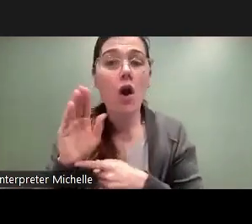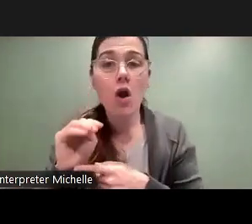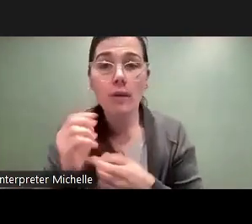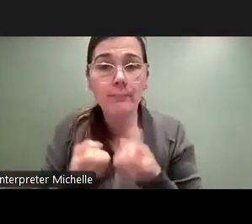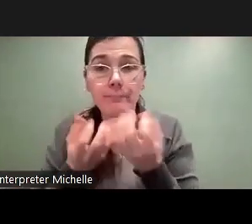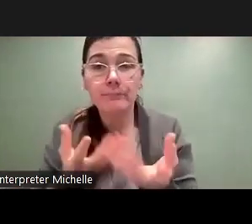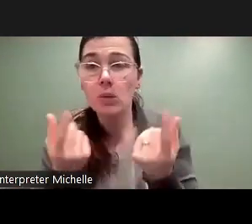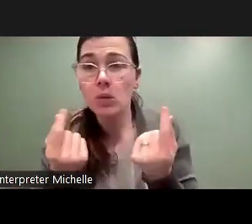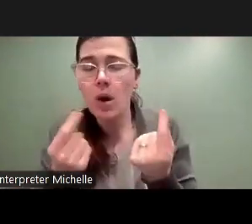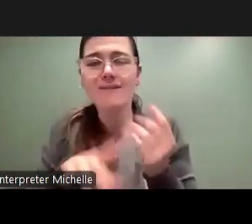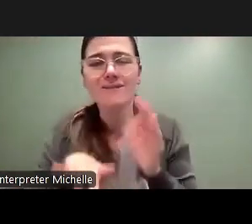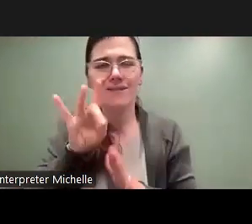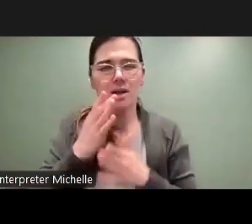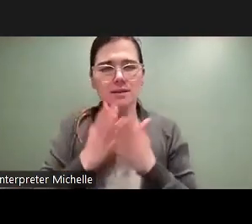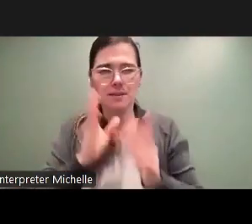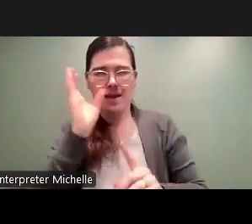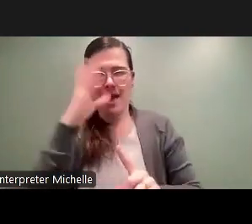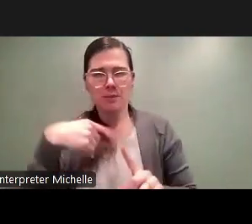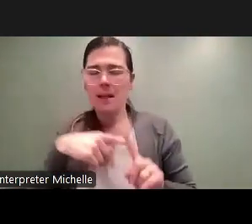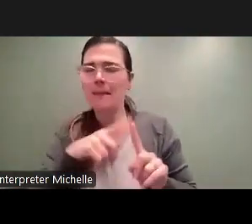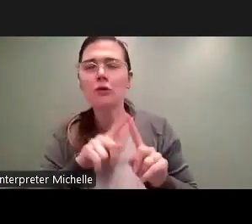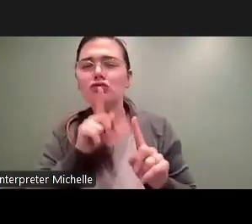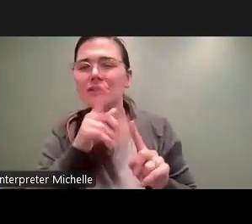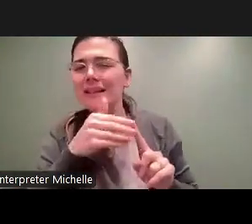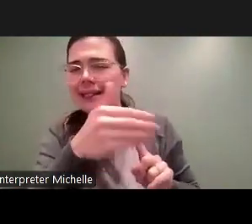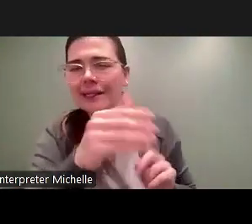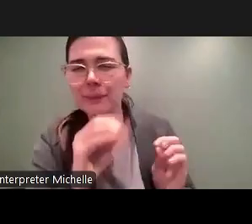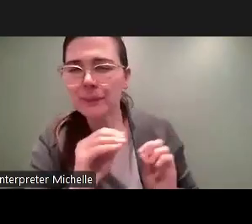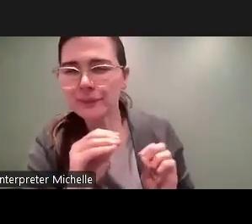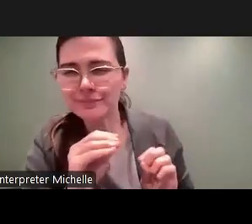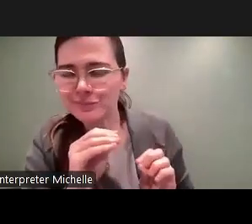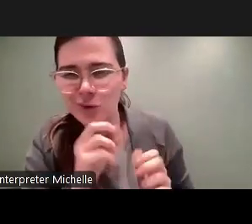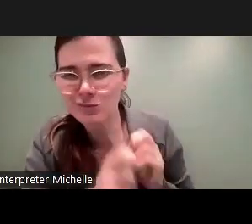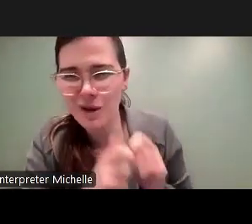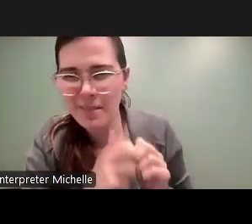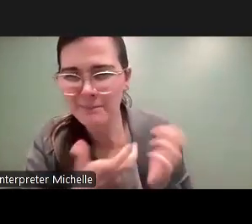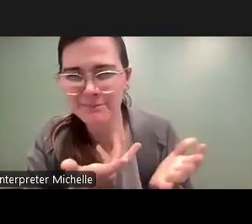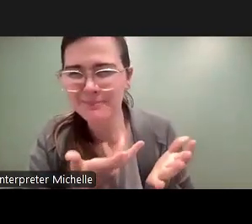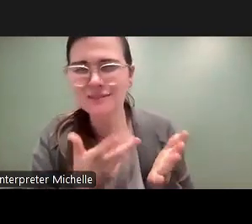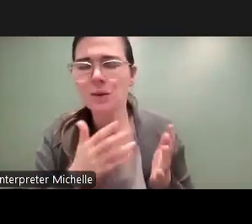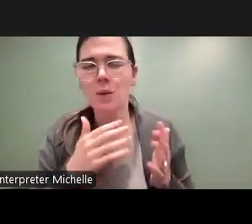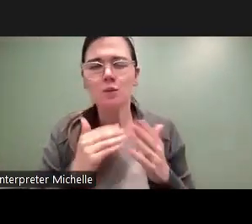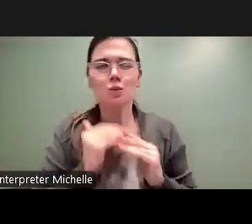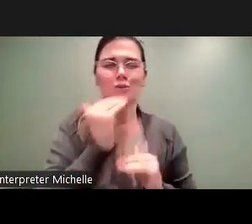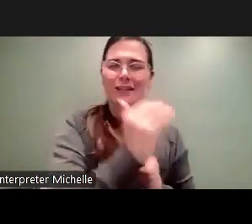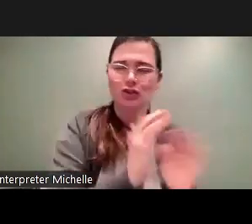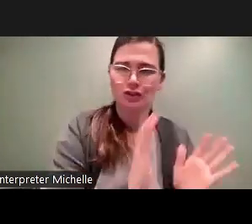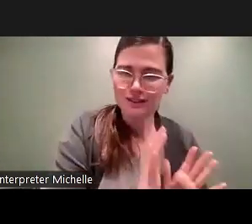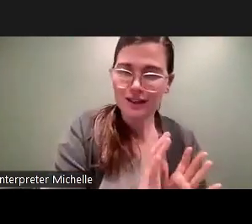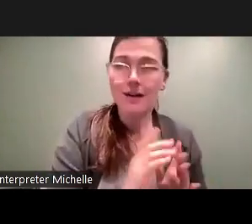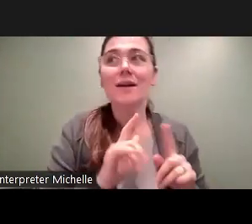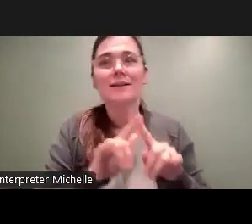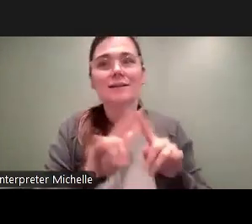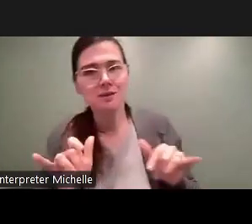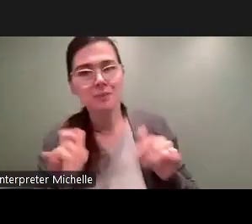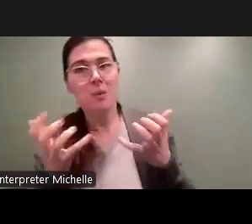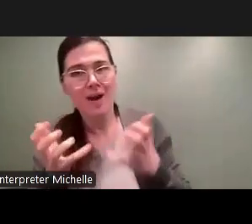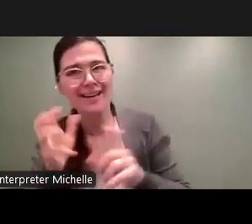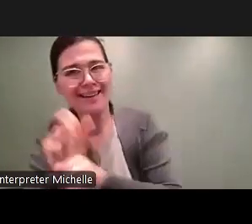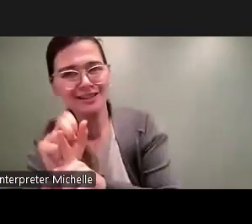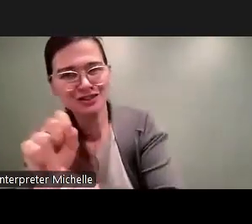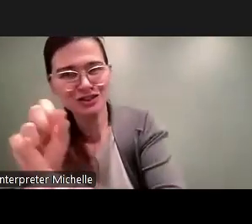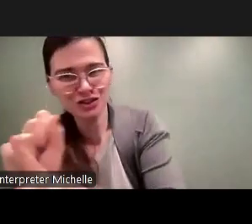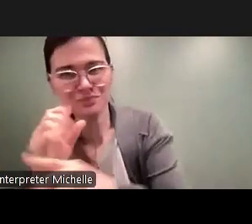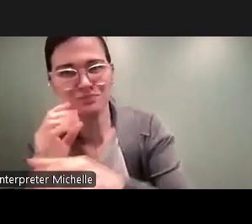problem, and making sure that we still keep people safe and prevent cervical cancer, which is the